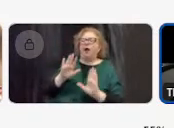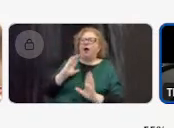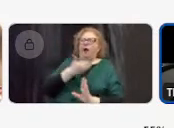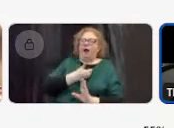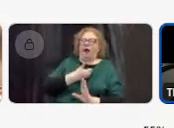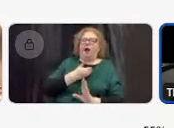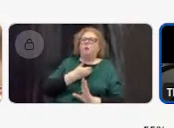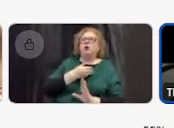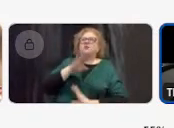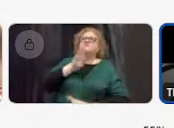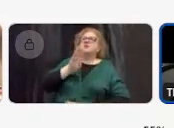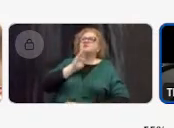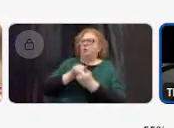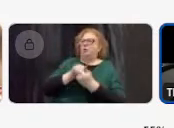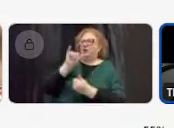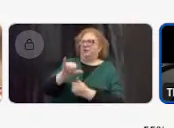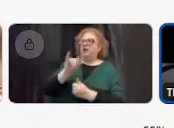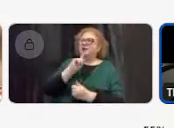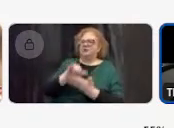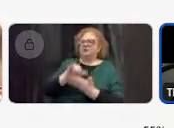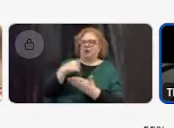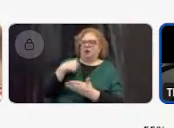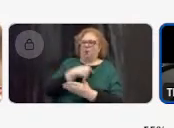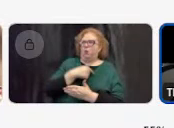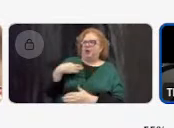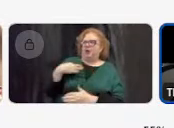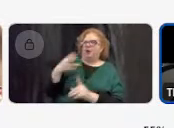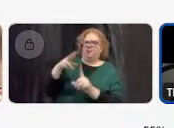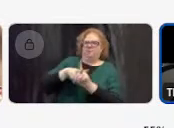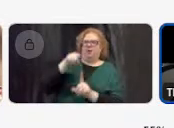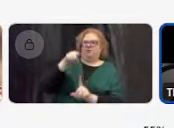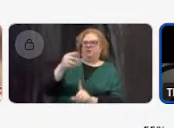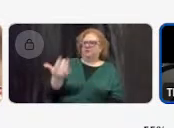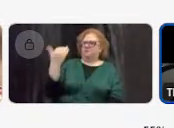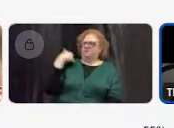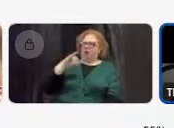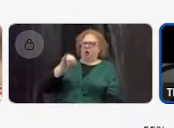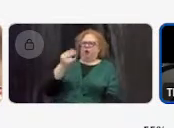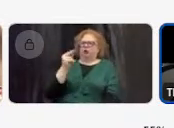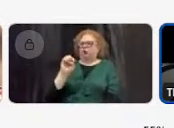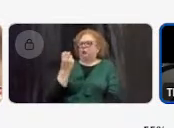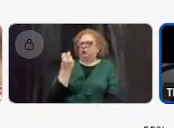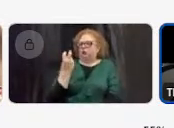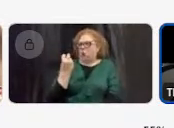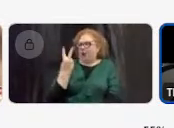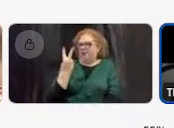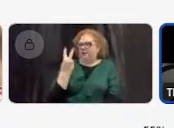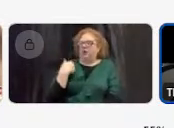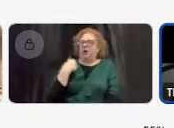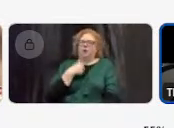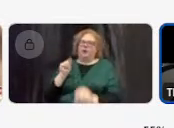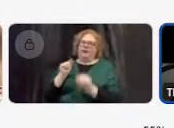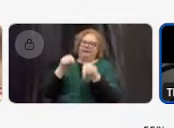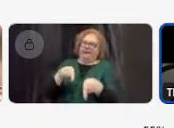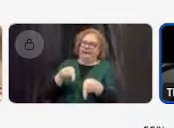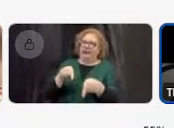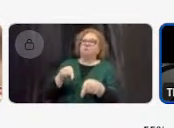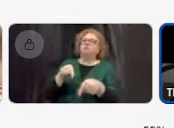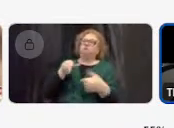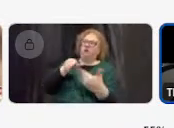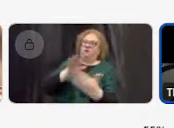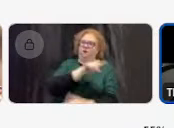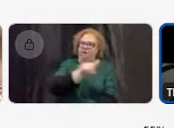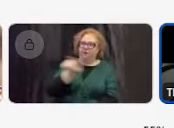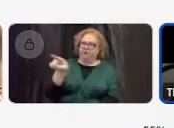we filed an application for this portion of land back on June 12th, and we came before you on August 10th, and